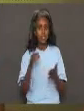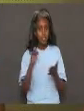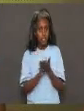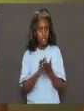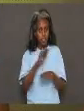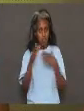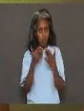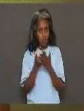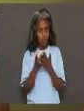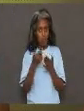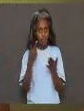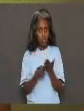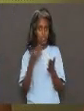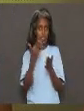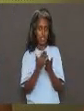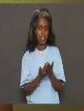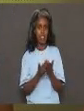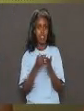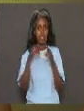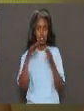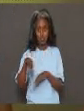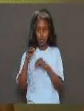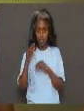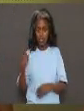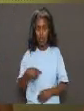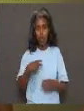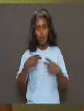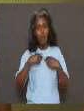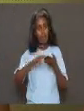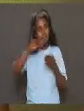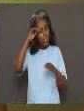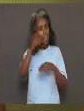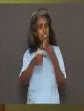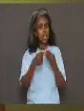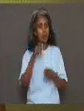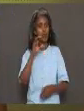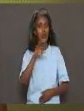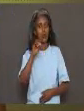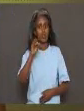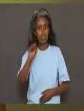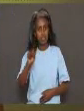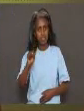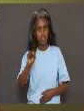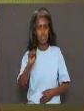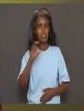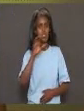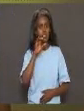That is all for this lesson, students. We have learned about